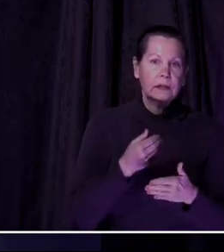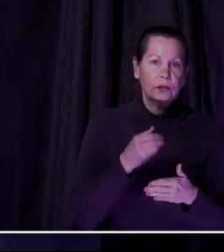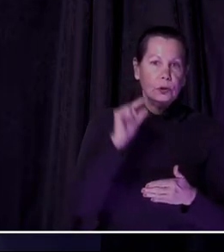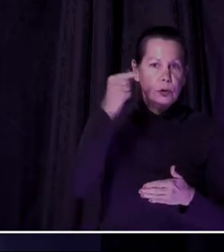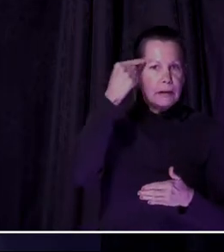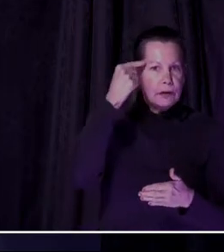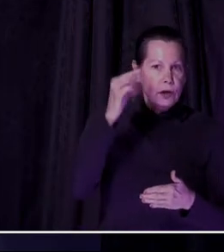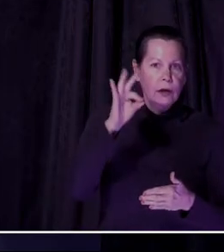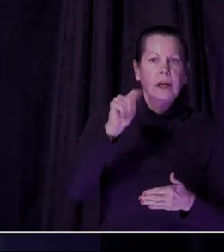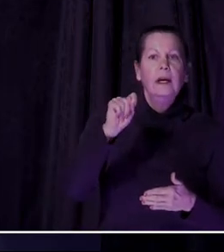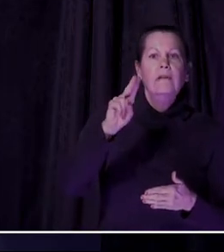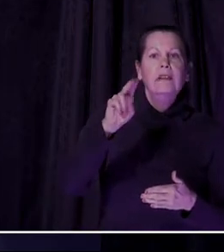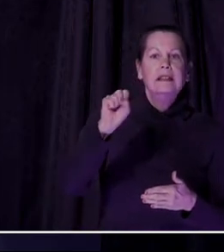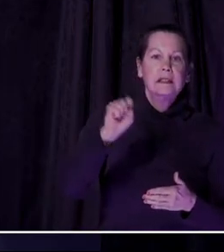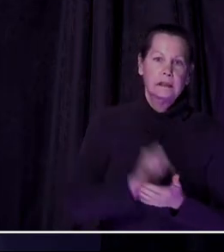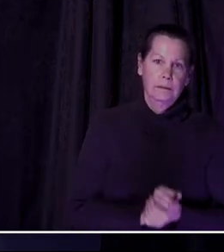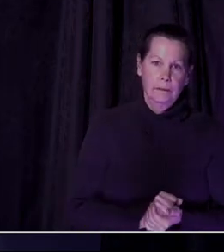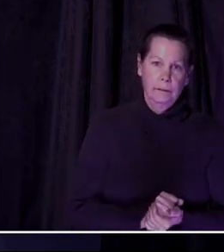Festus.